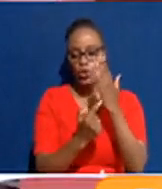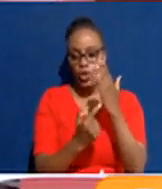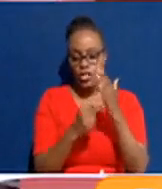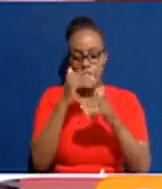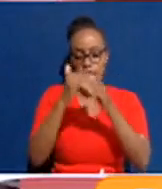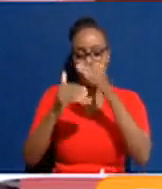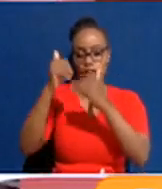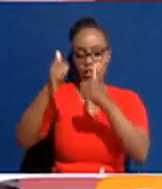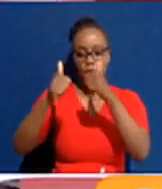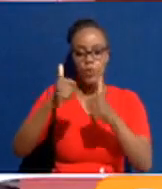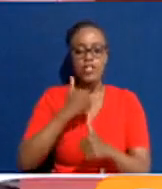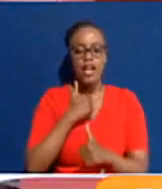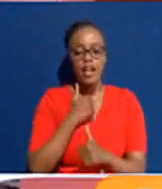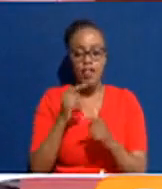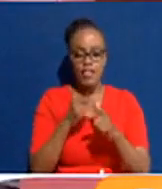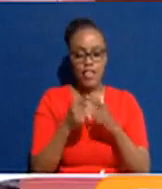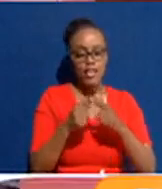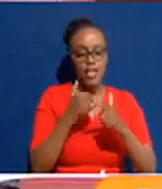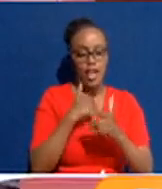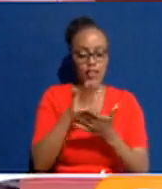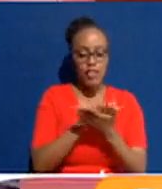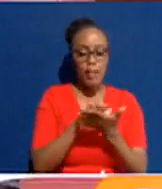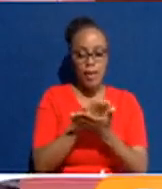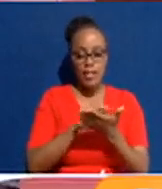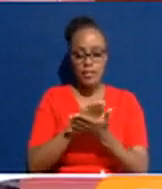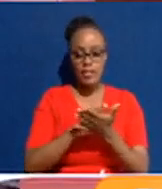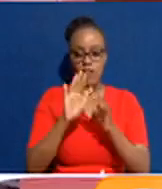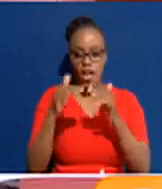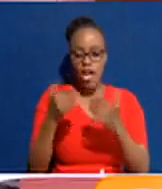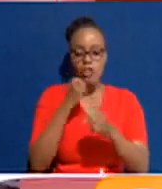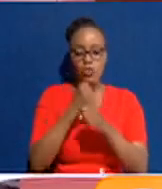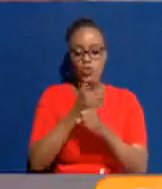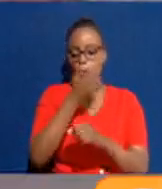it has, then it has the basis of doing a lot better than it is doing.